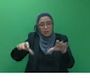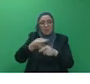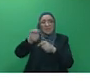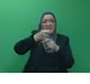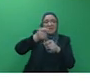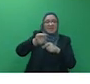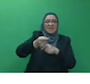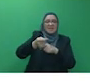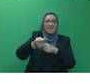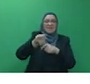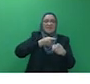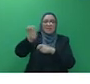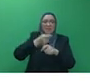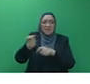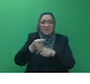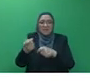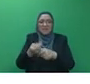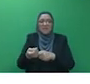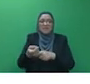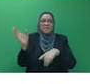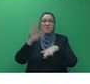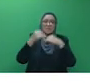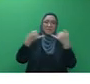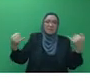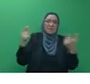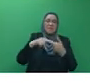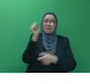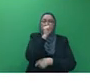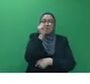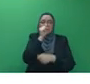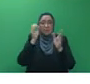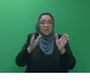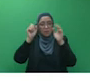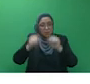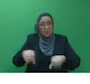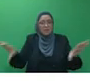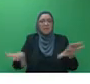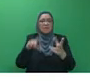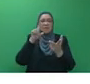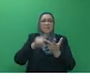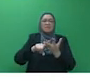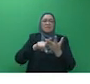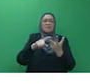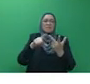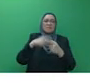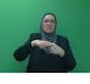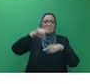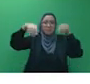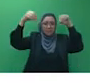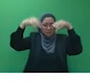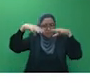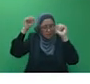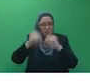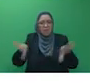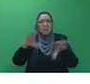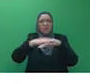online magicians can do online shows we know already so then we should show up 4 15 in the in the evening uh we